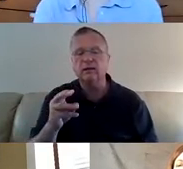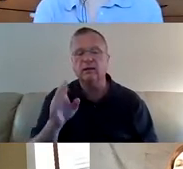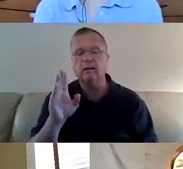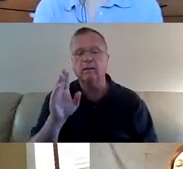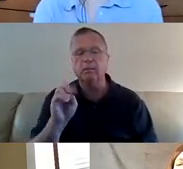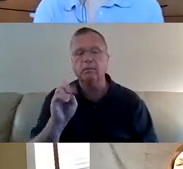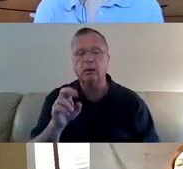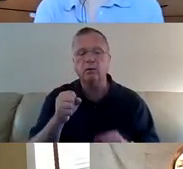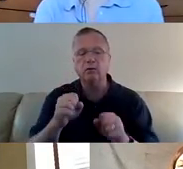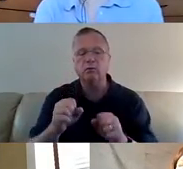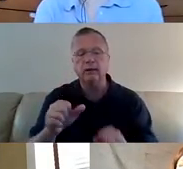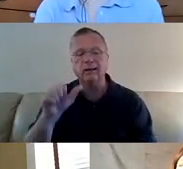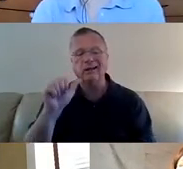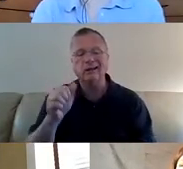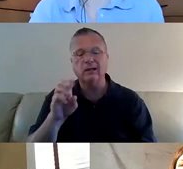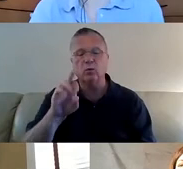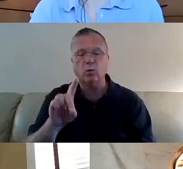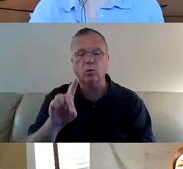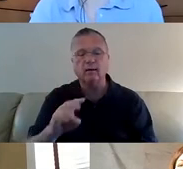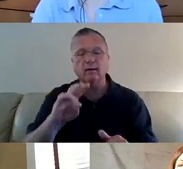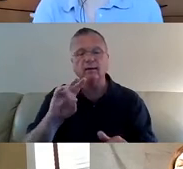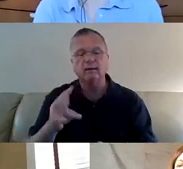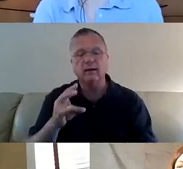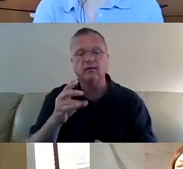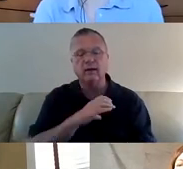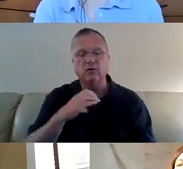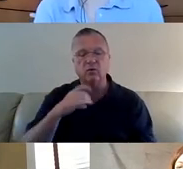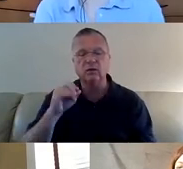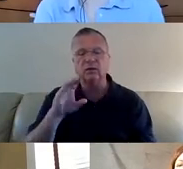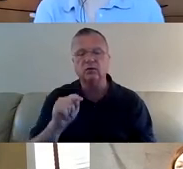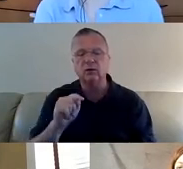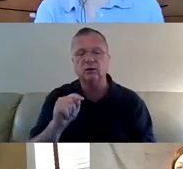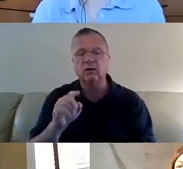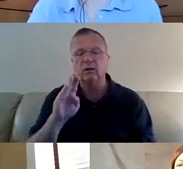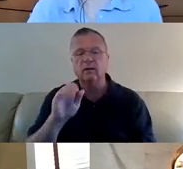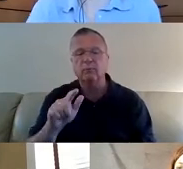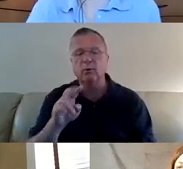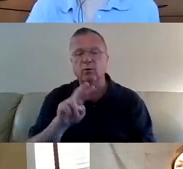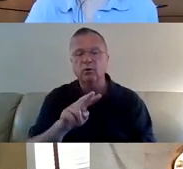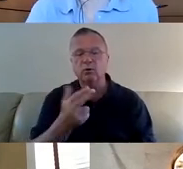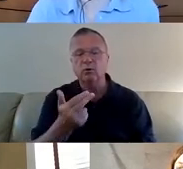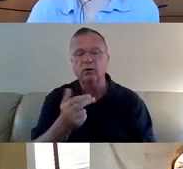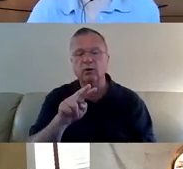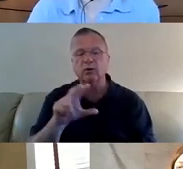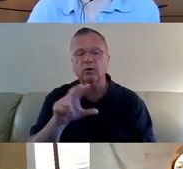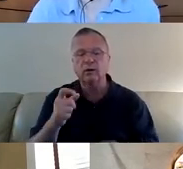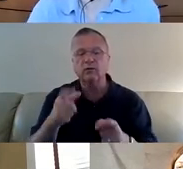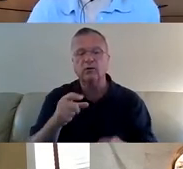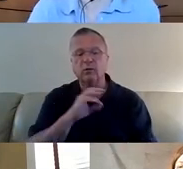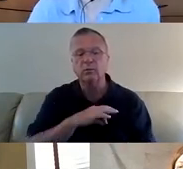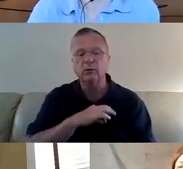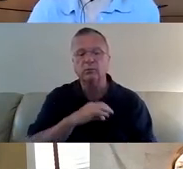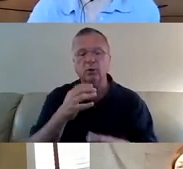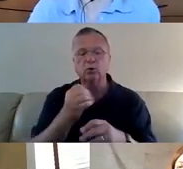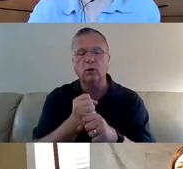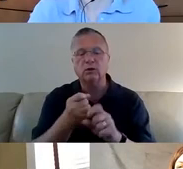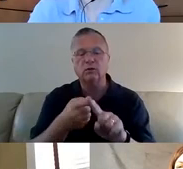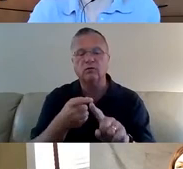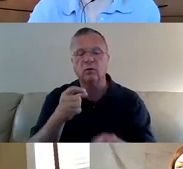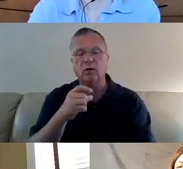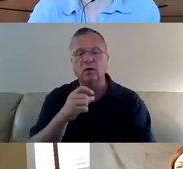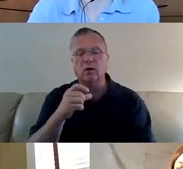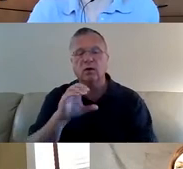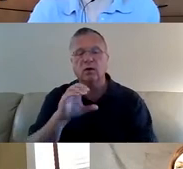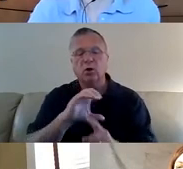Number 1323, Resolution granting unto the Pittsburgh Trust for Cultural Resources, their successors and